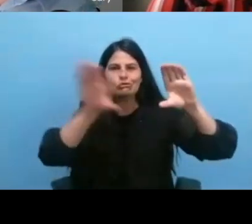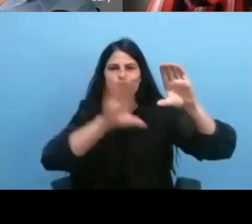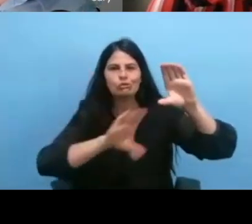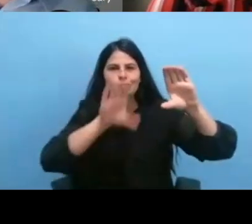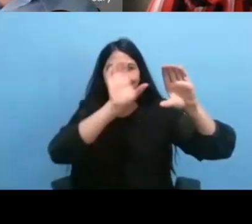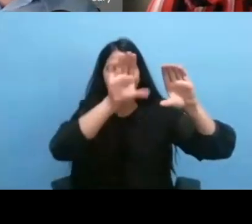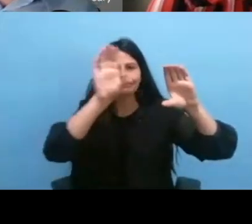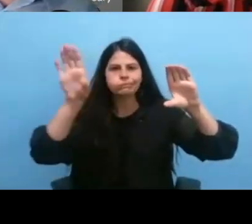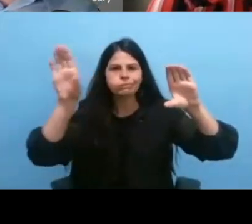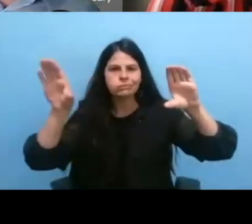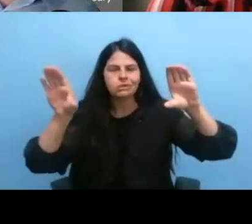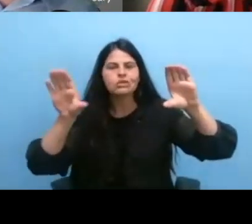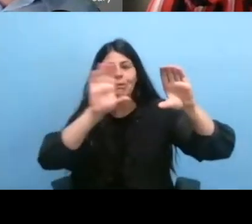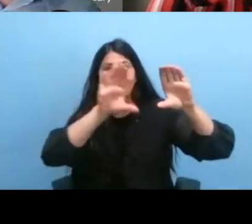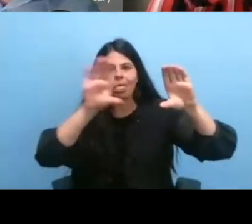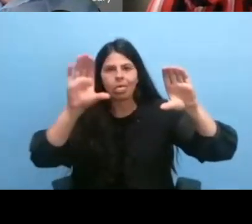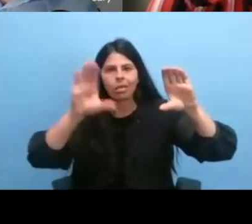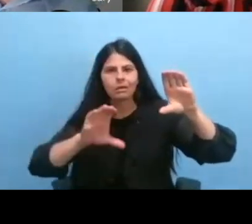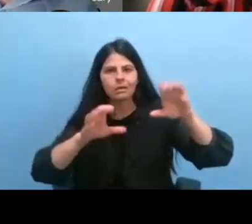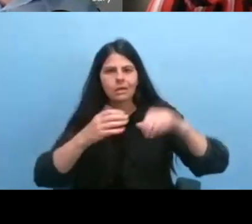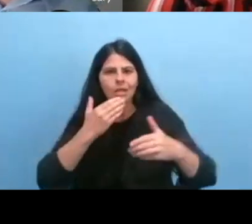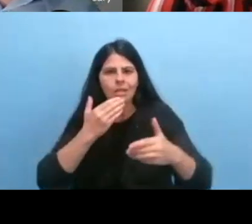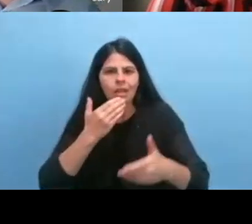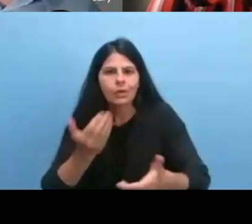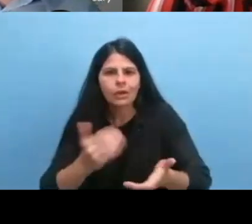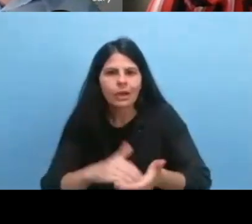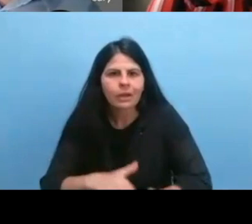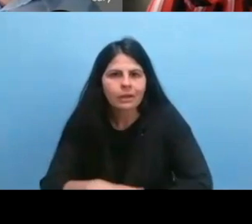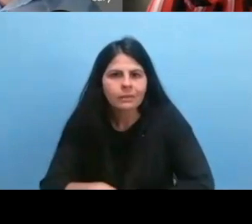Great, thank you again for this opportunity.